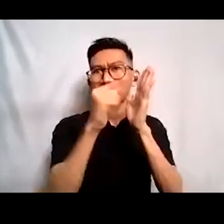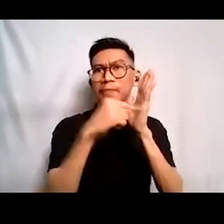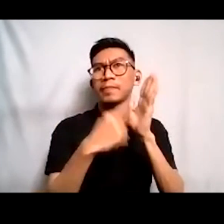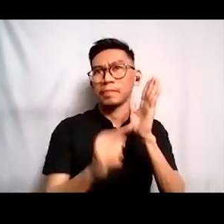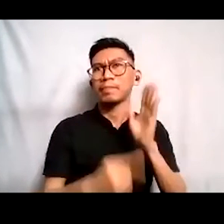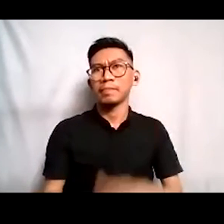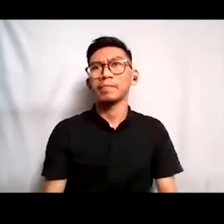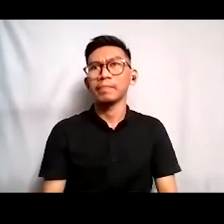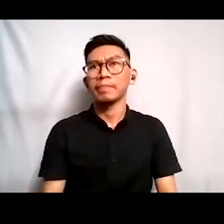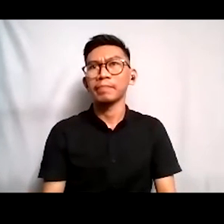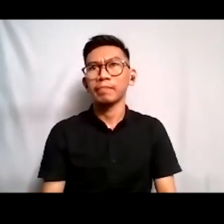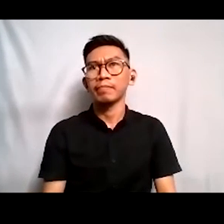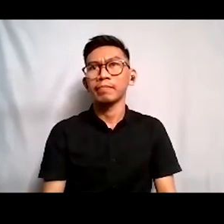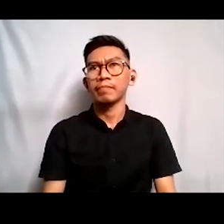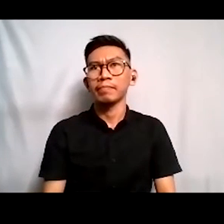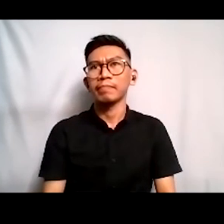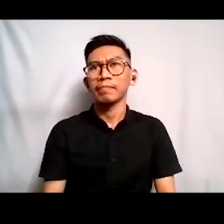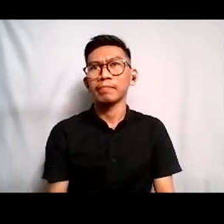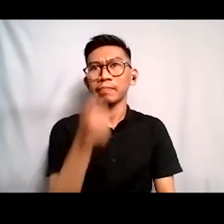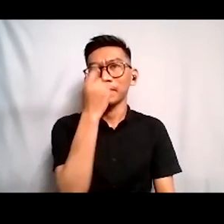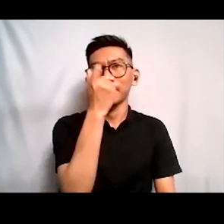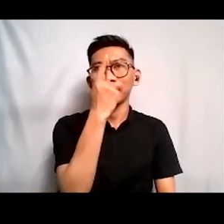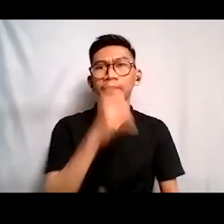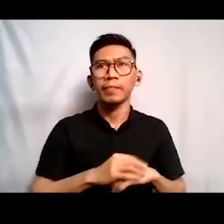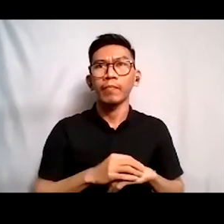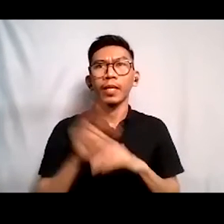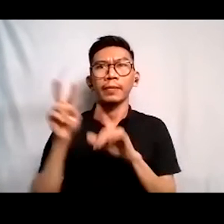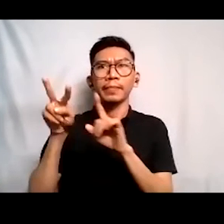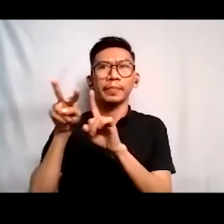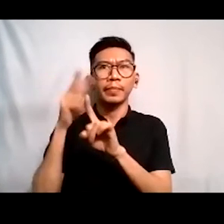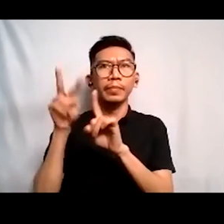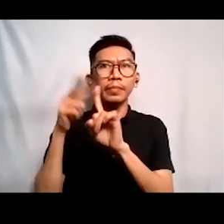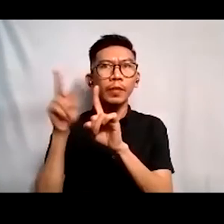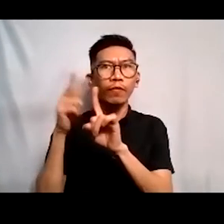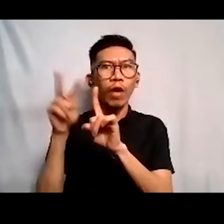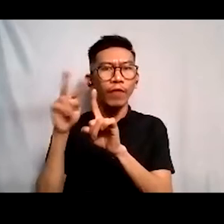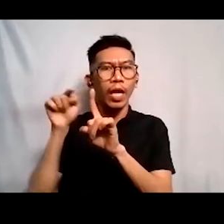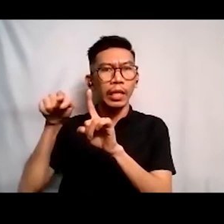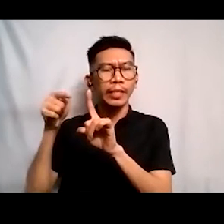So, and I think these vocabulary adjectives